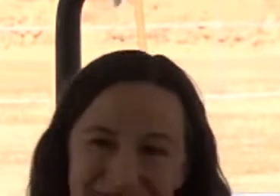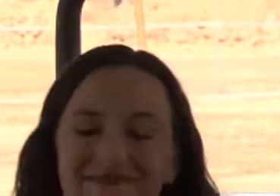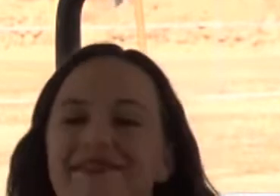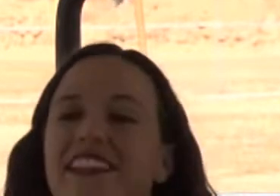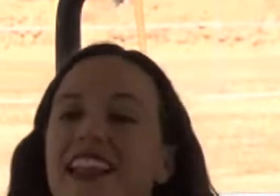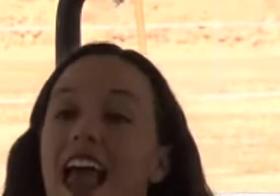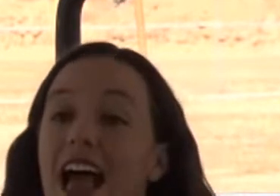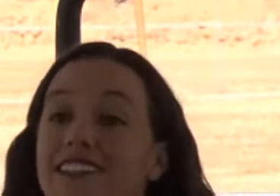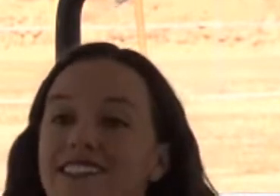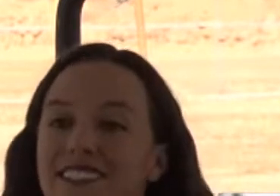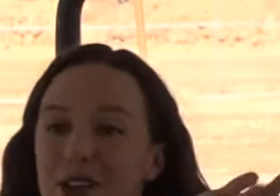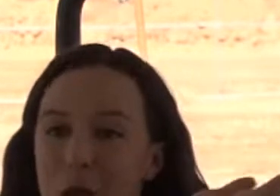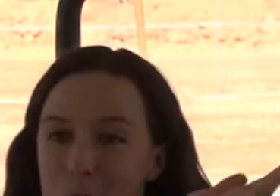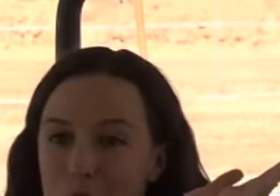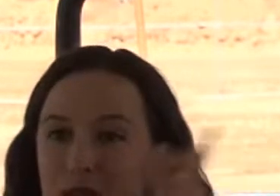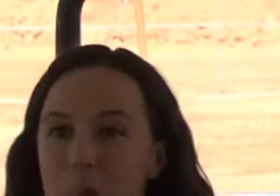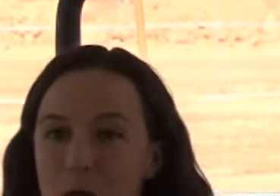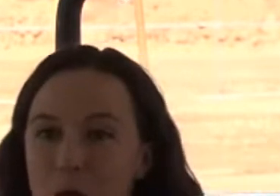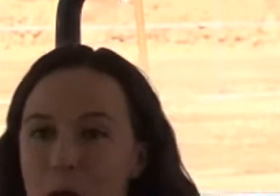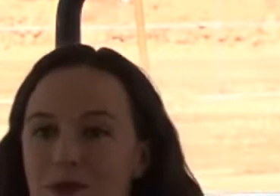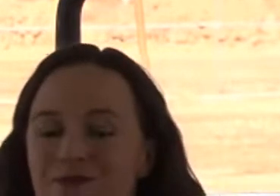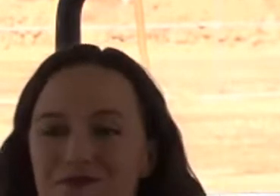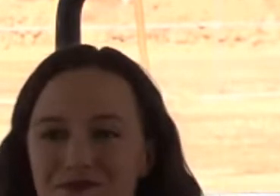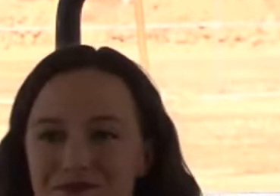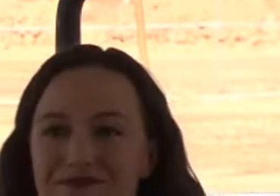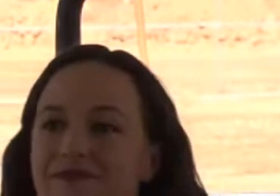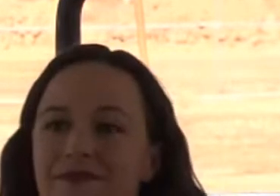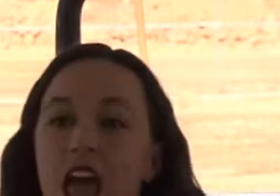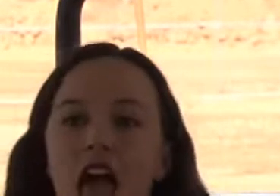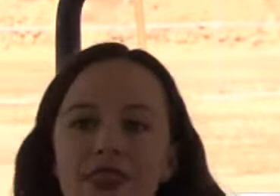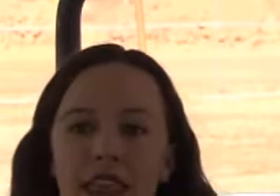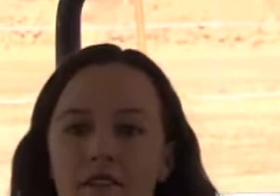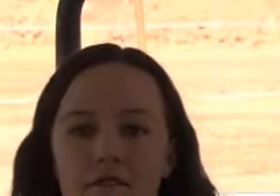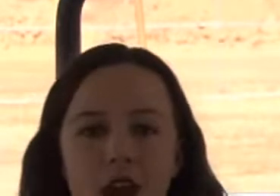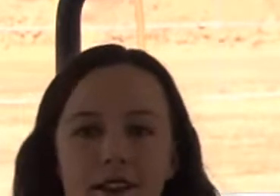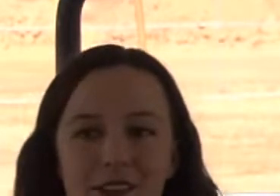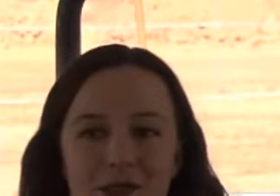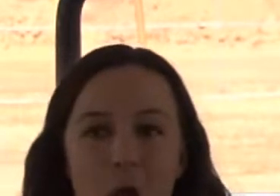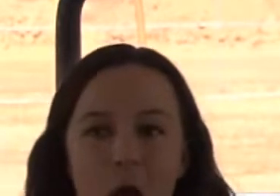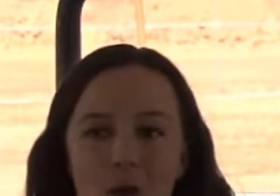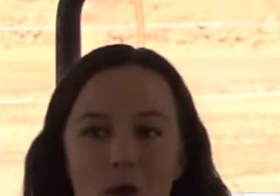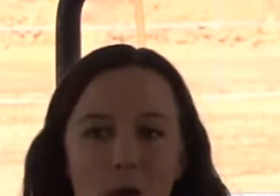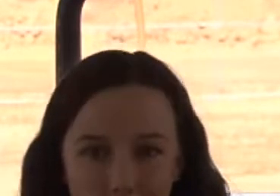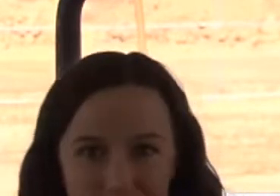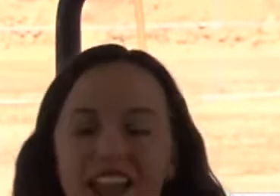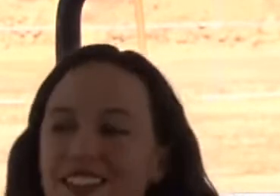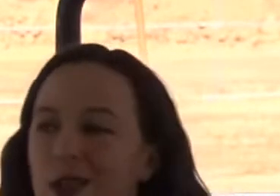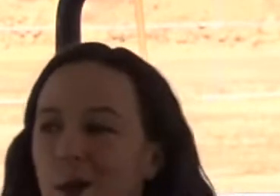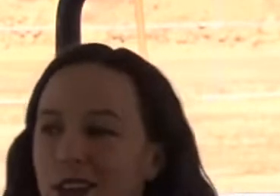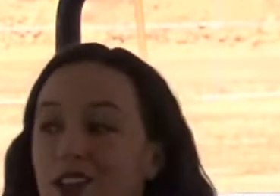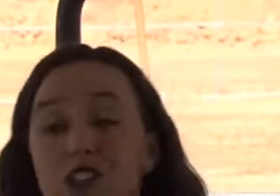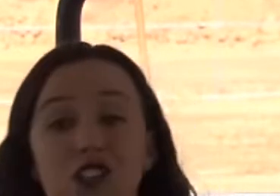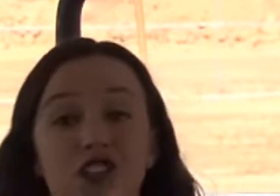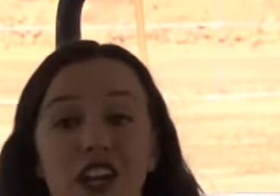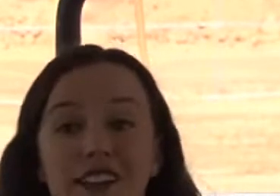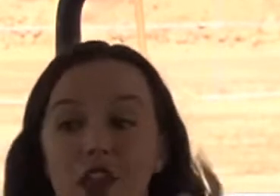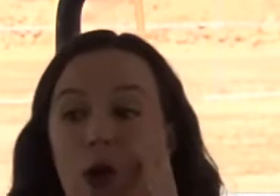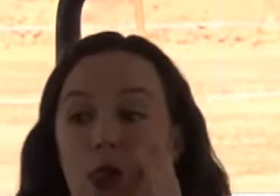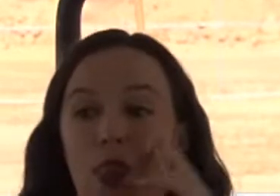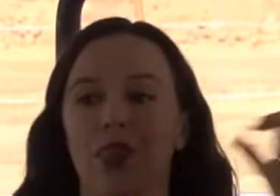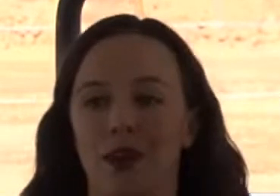this presentation because they can't stop working, and so we'll just talk a little